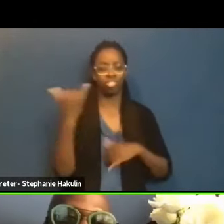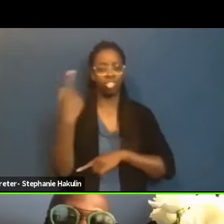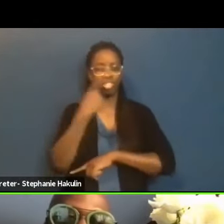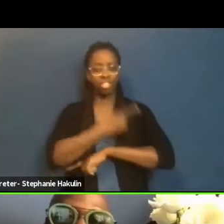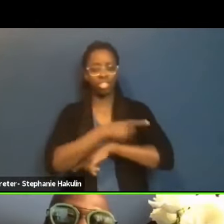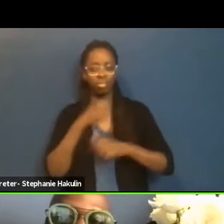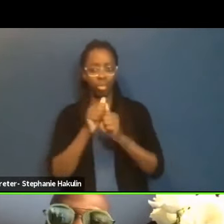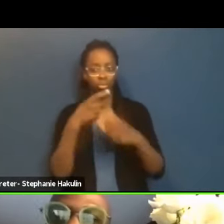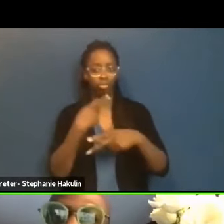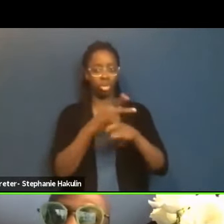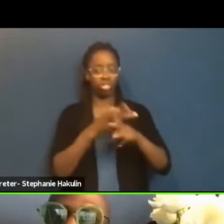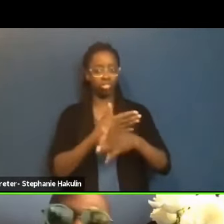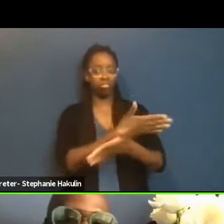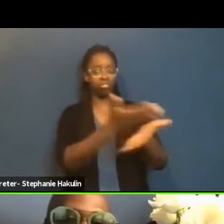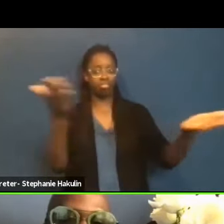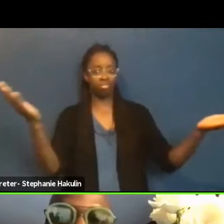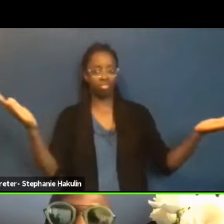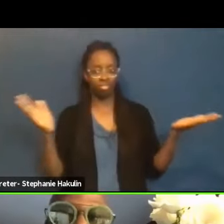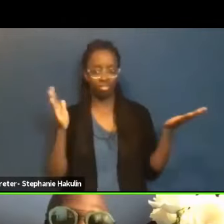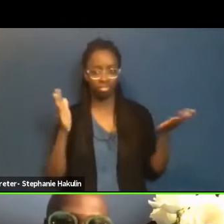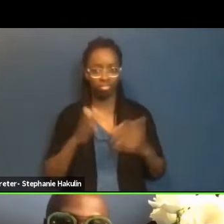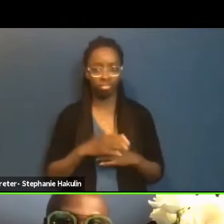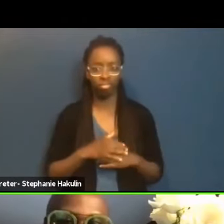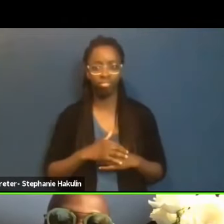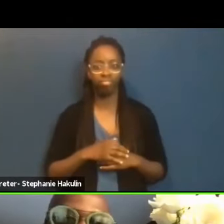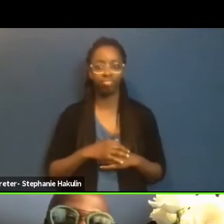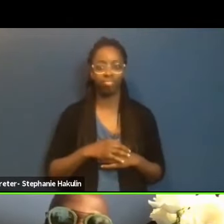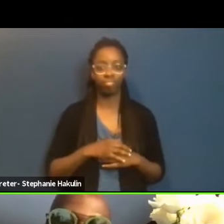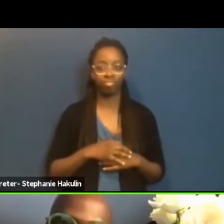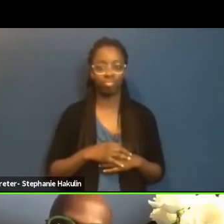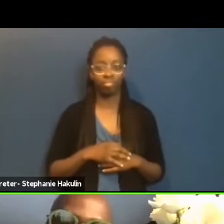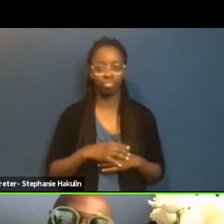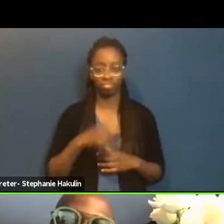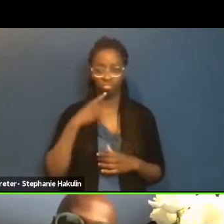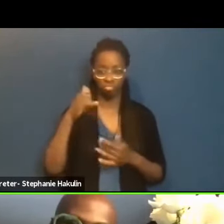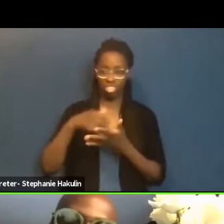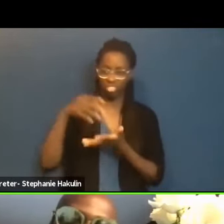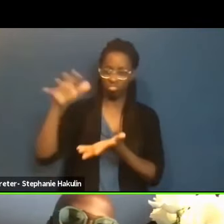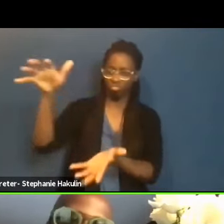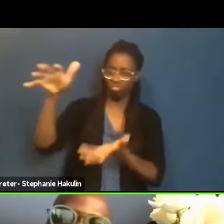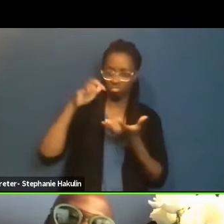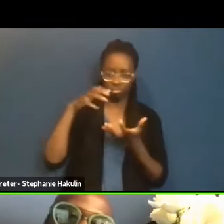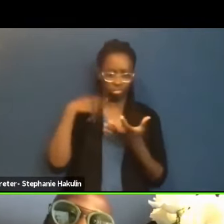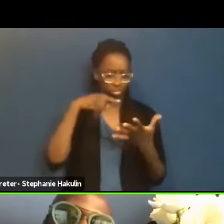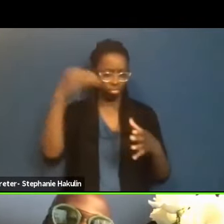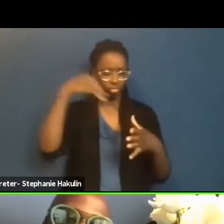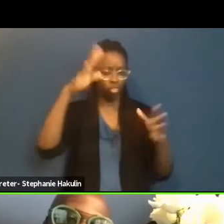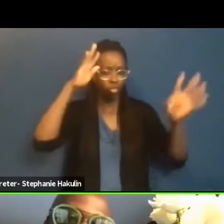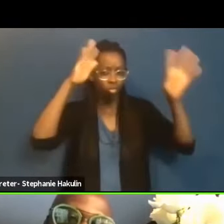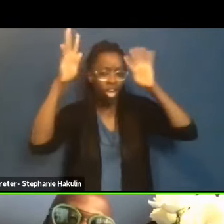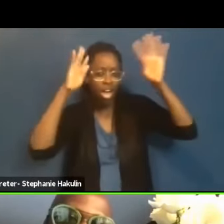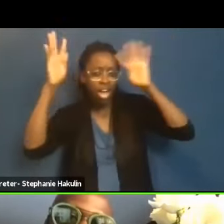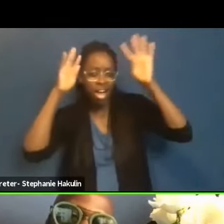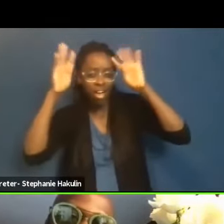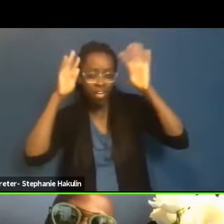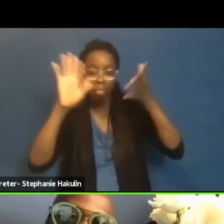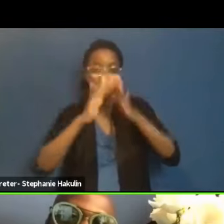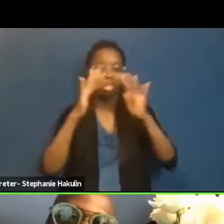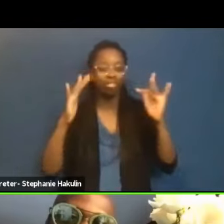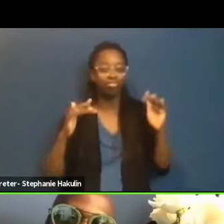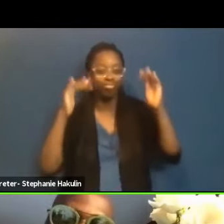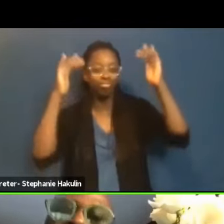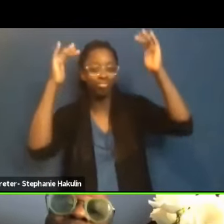All over the country, the way that we've taken creativity and originality to the next level in terms